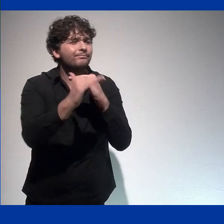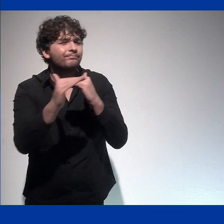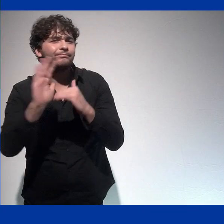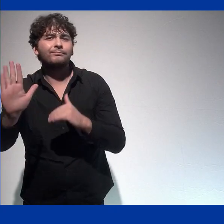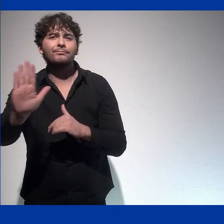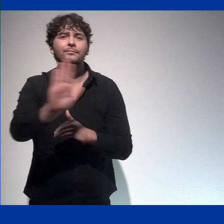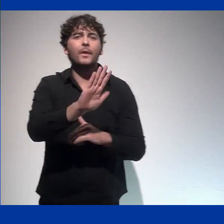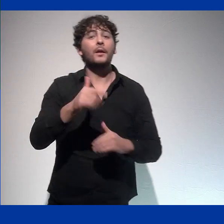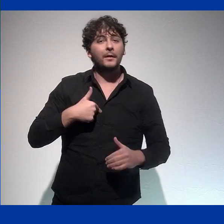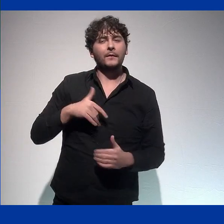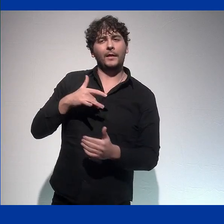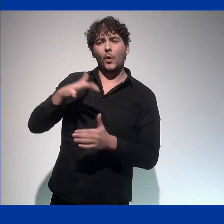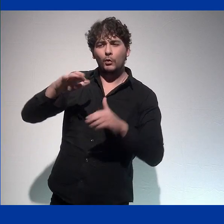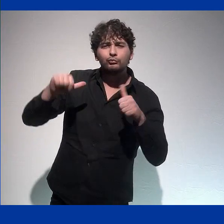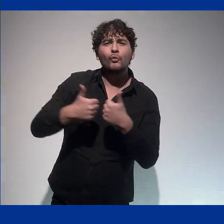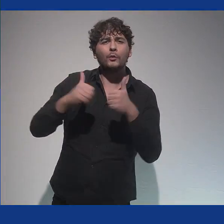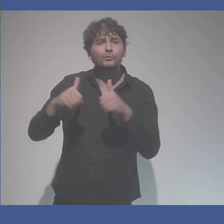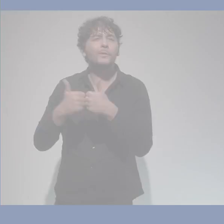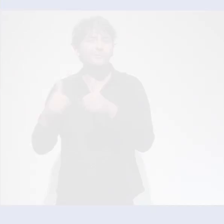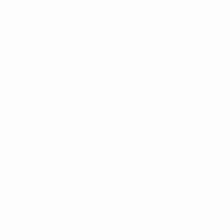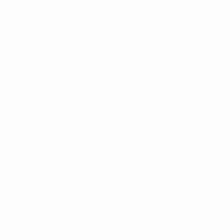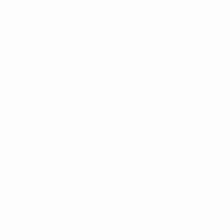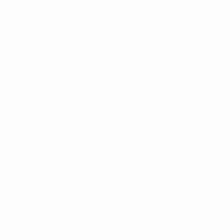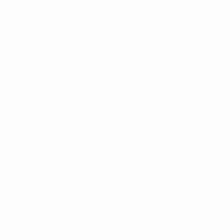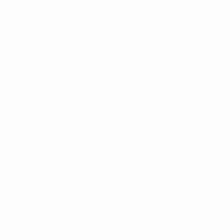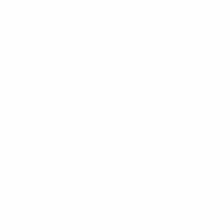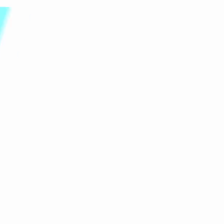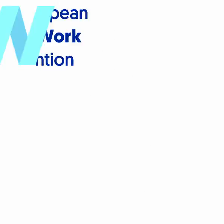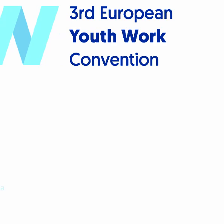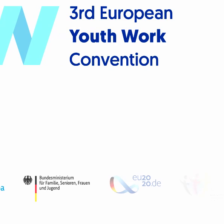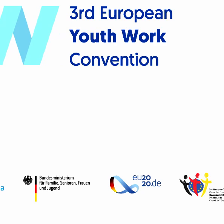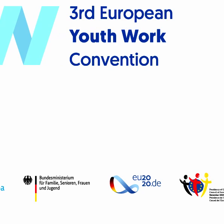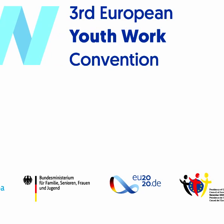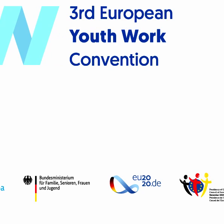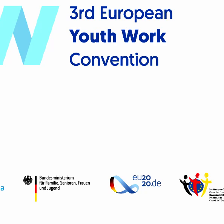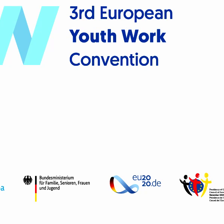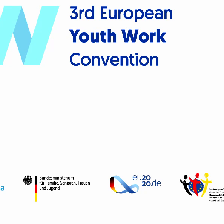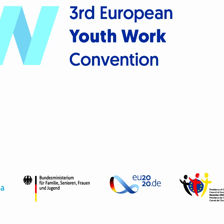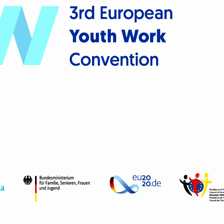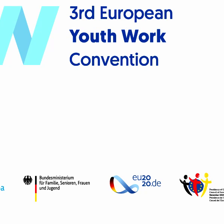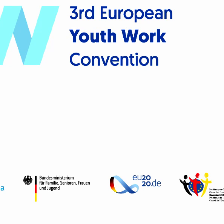process will look for you personally and in your field of work.